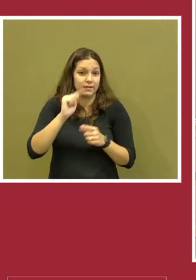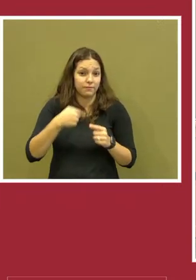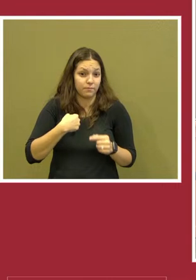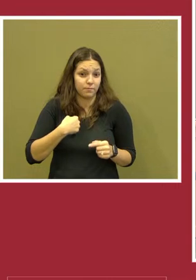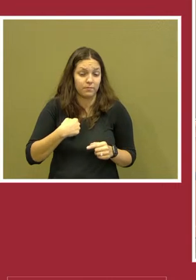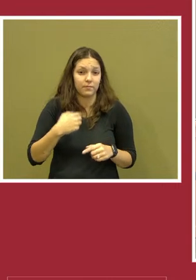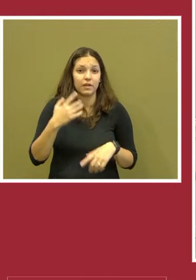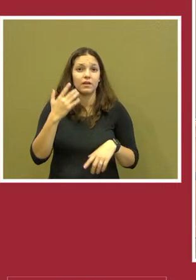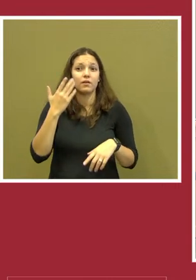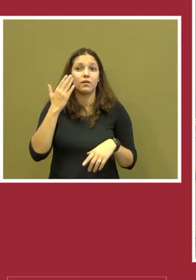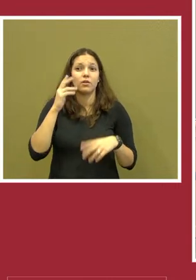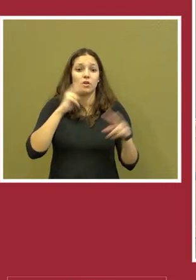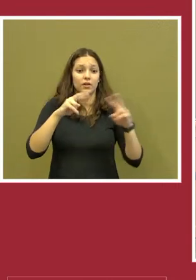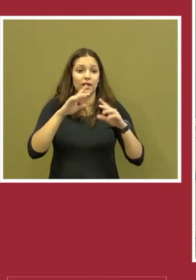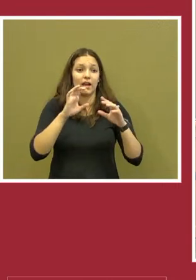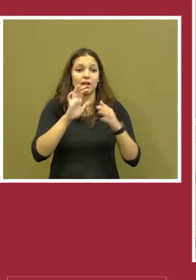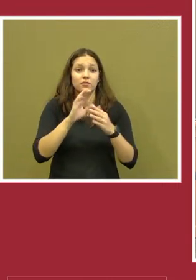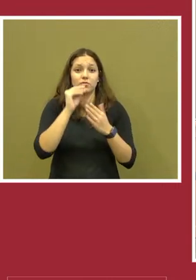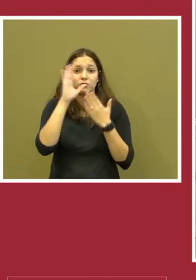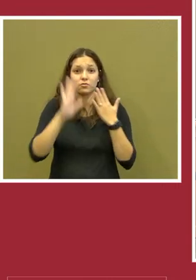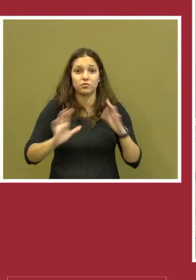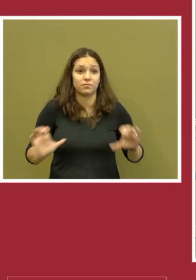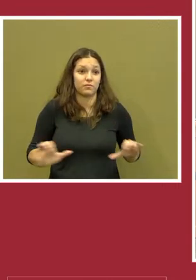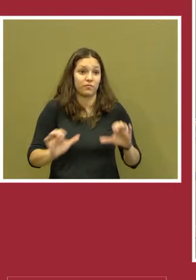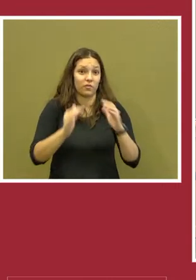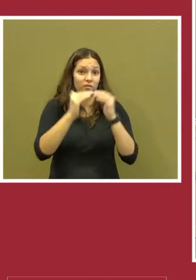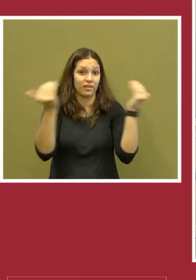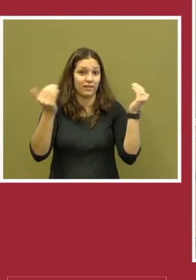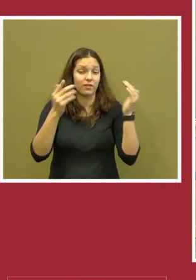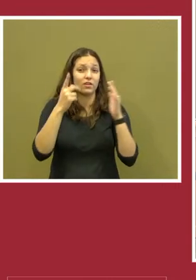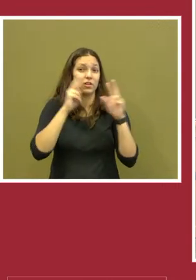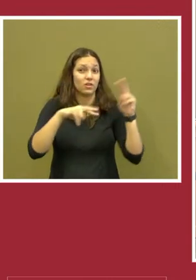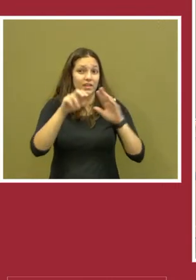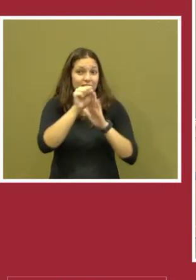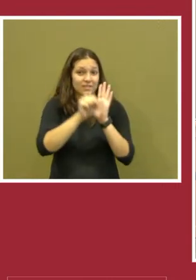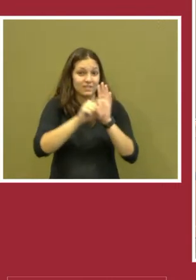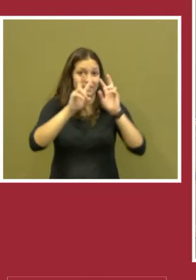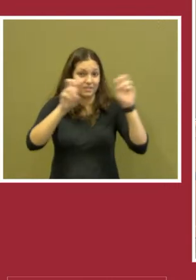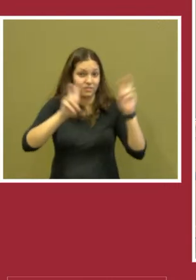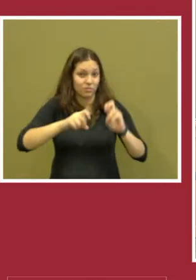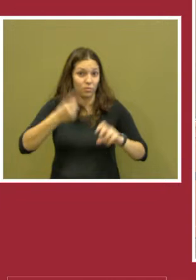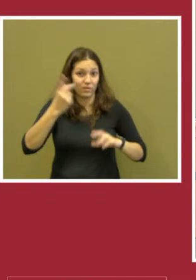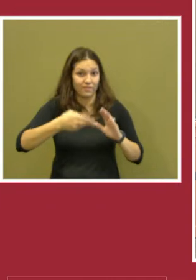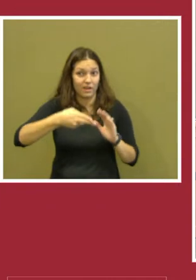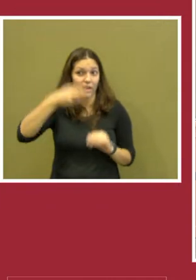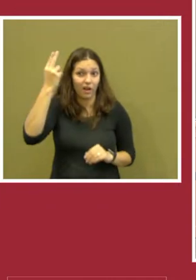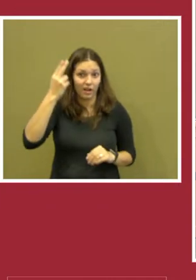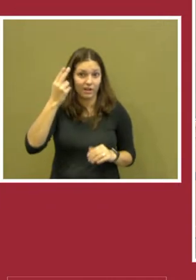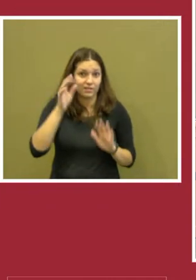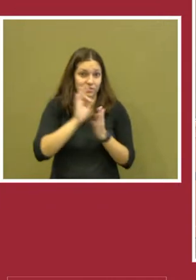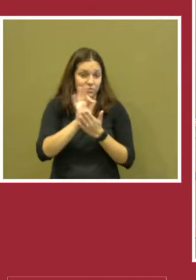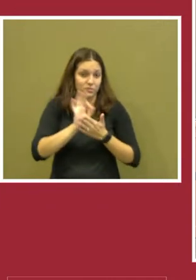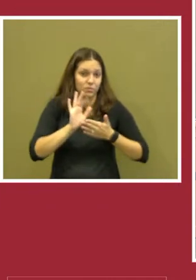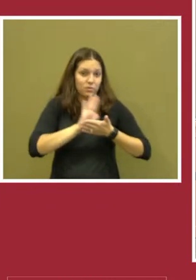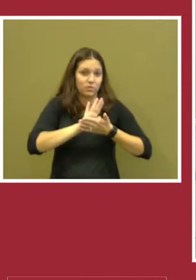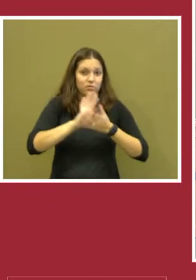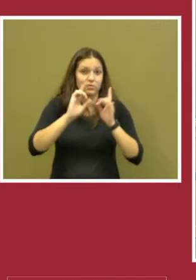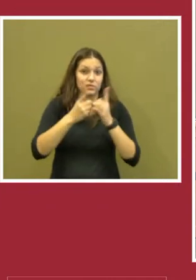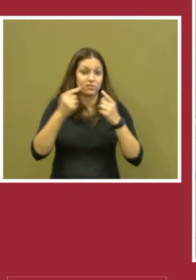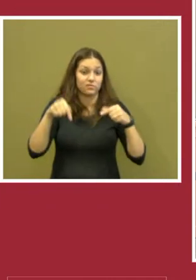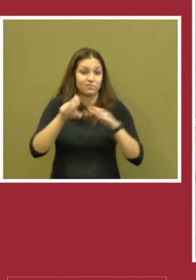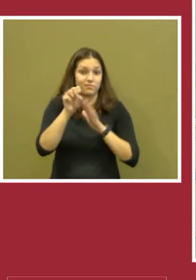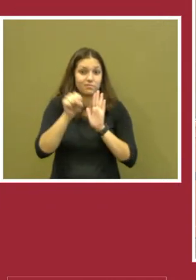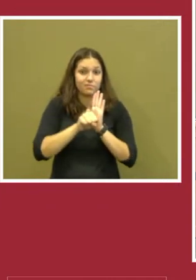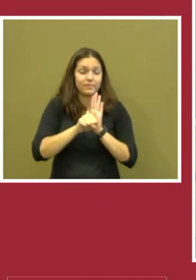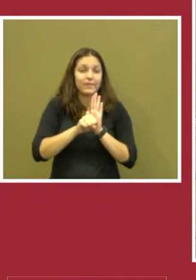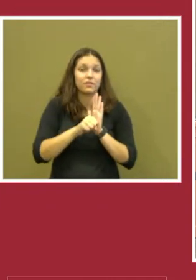in our state. Even if you just look at our state assessments, we're one of the highest scoring school districts in the state,